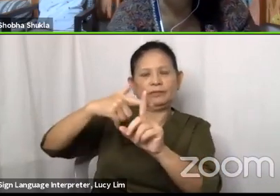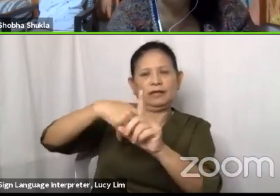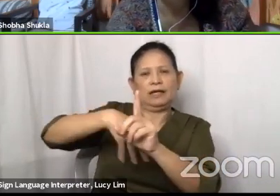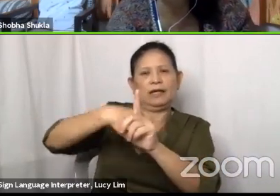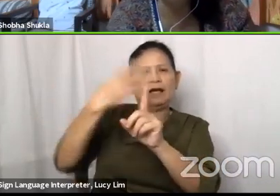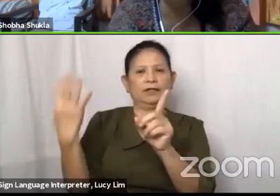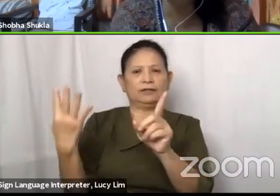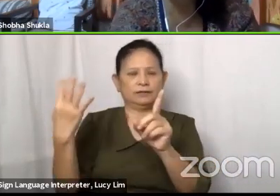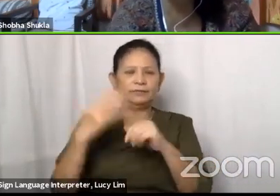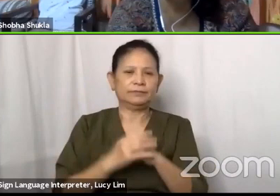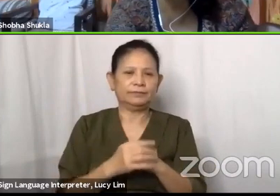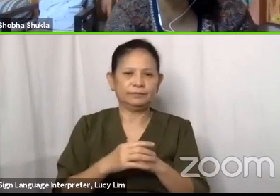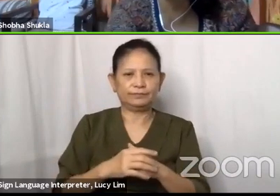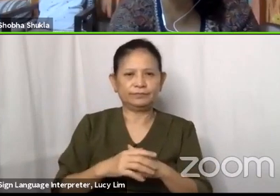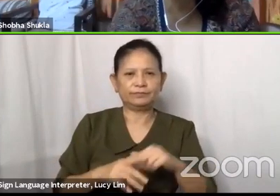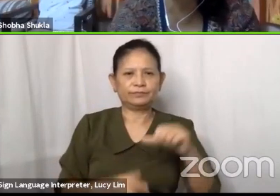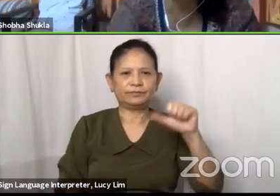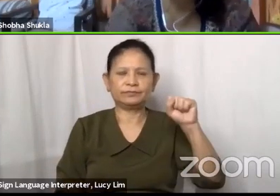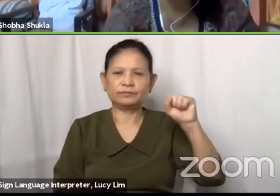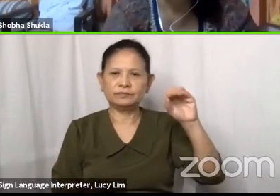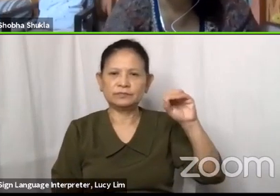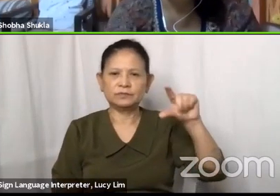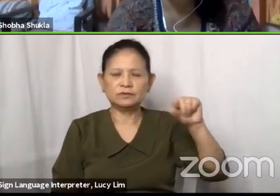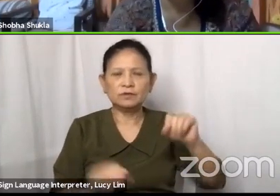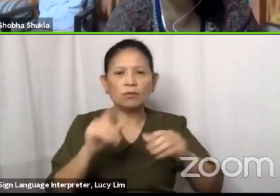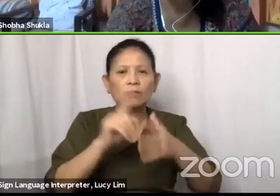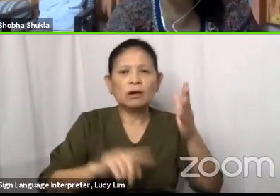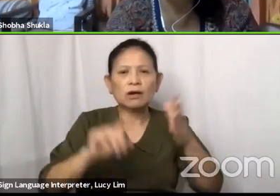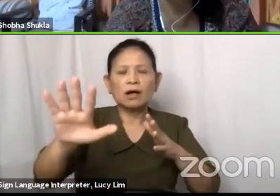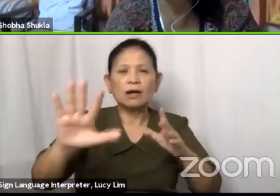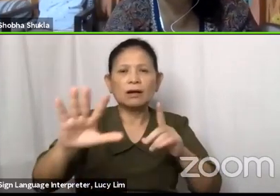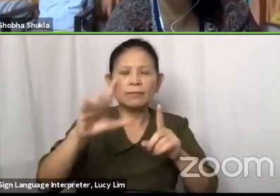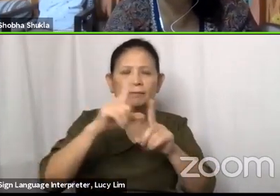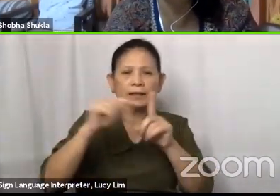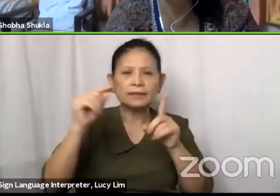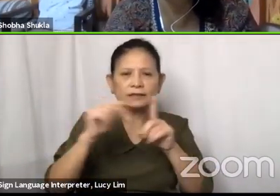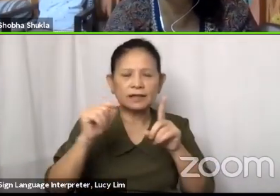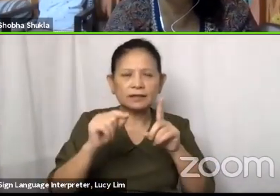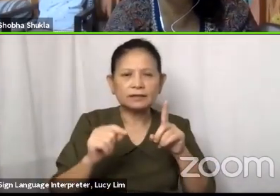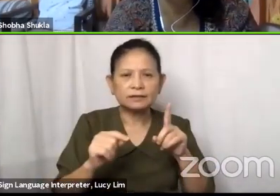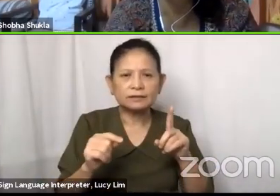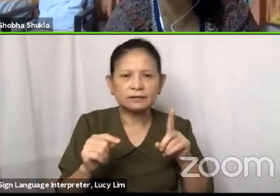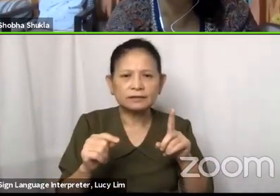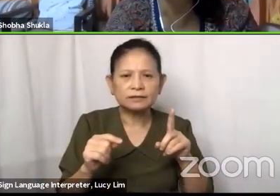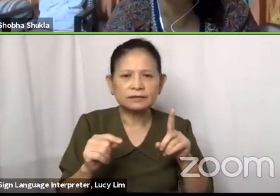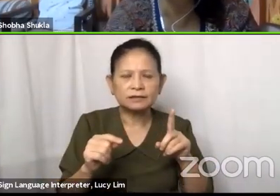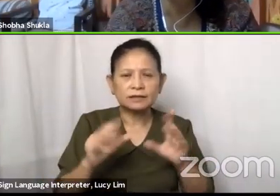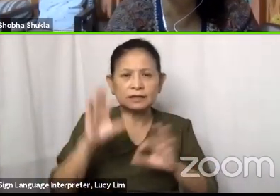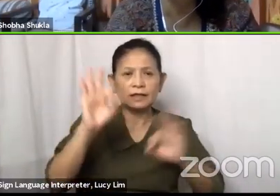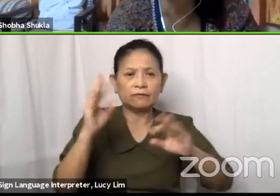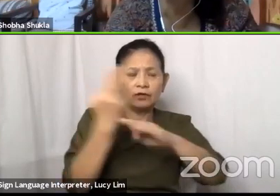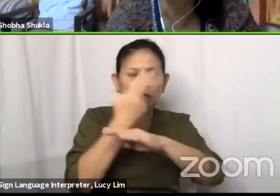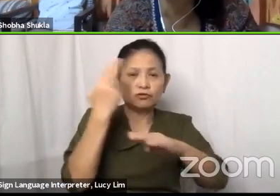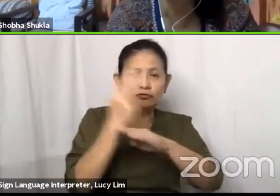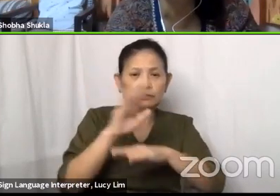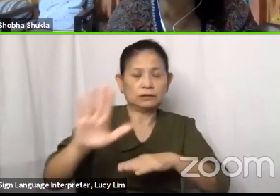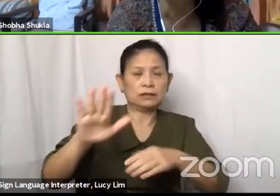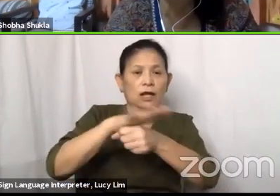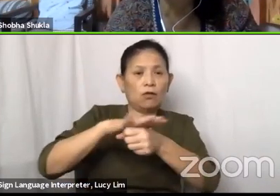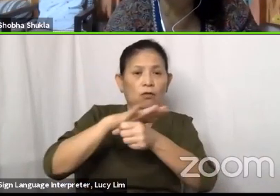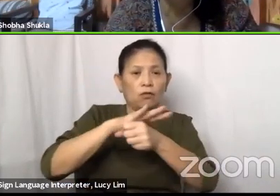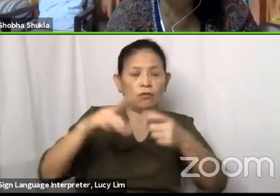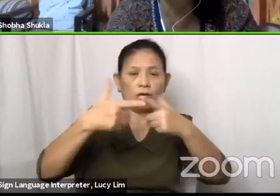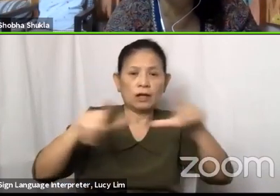Thank you. Sobo, what about Pakistan? I believe if you are using the local language, that is